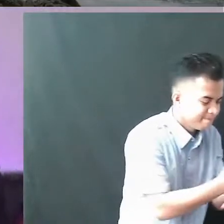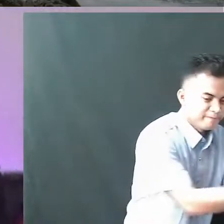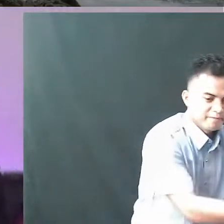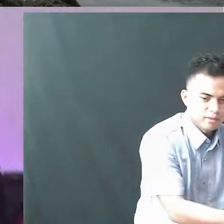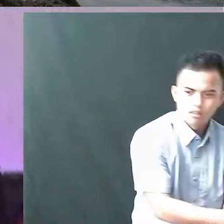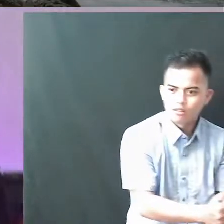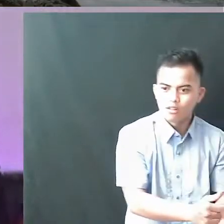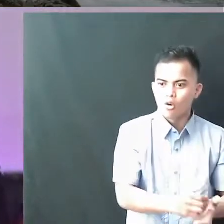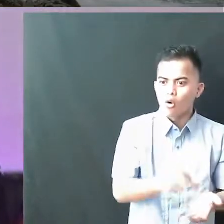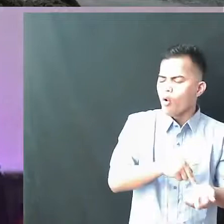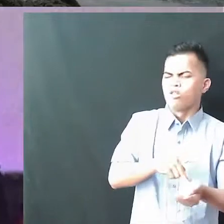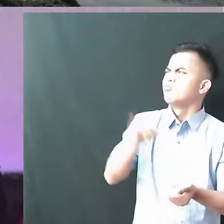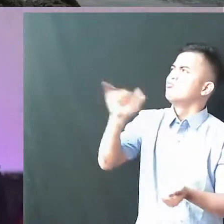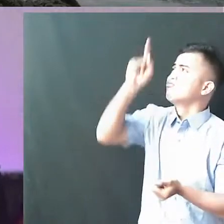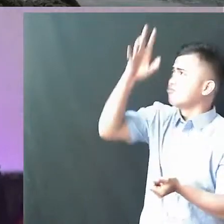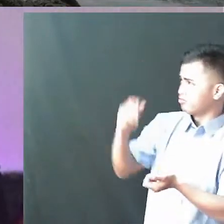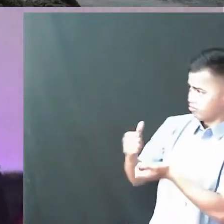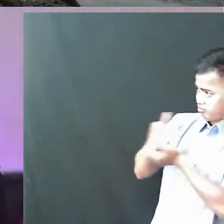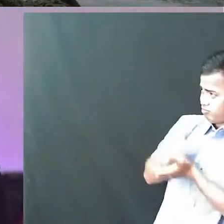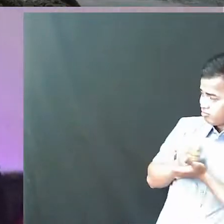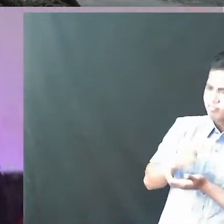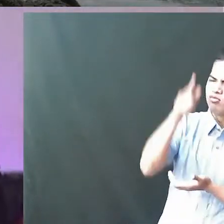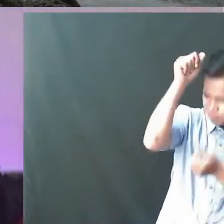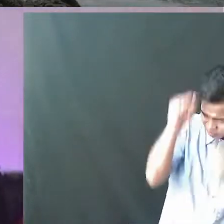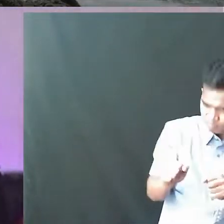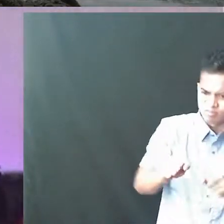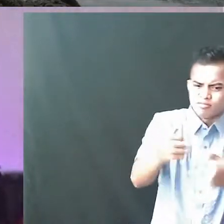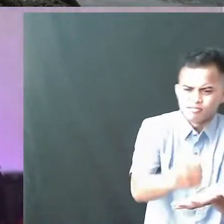you're partaking in the ministry of